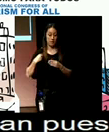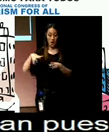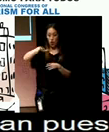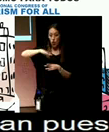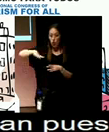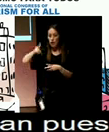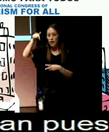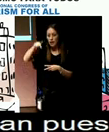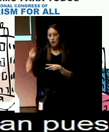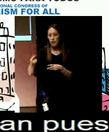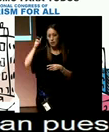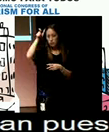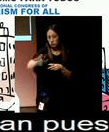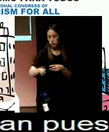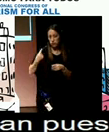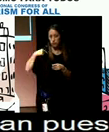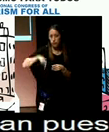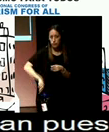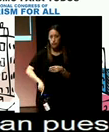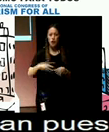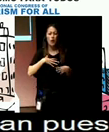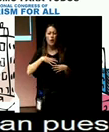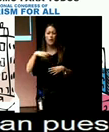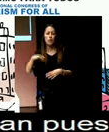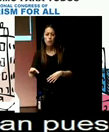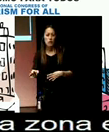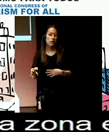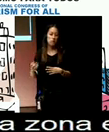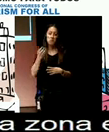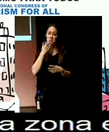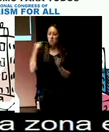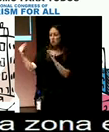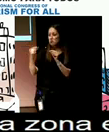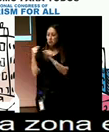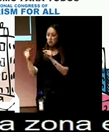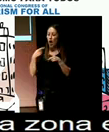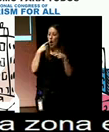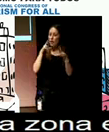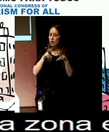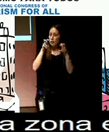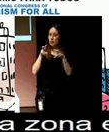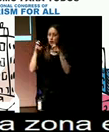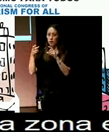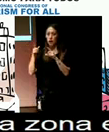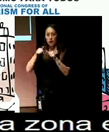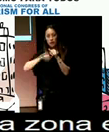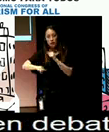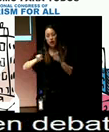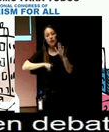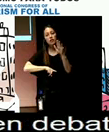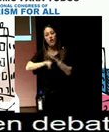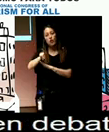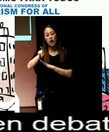together, discuss, as well as jointly develop products, which means we have at the moment